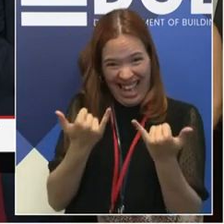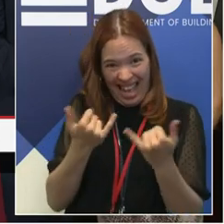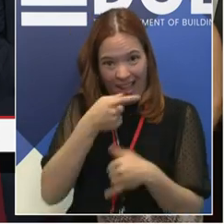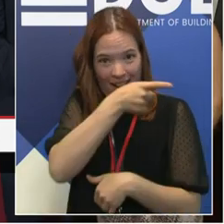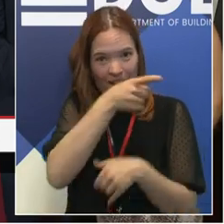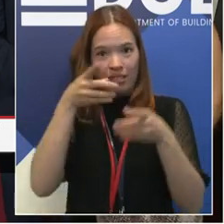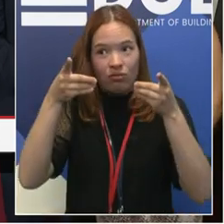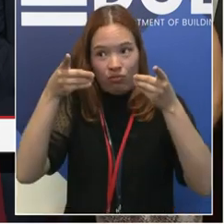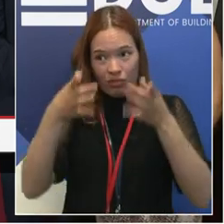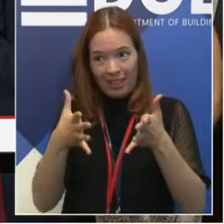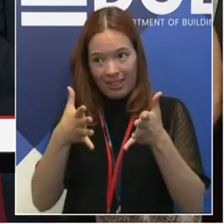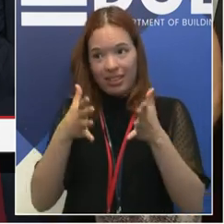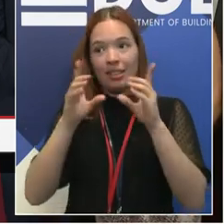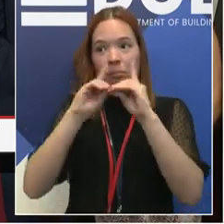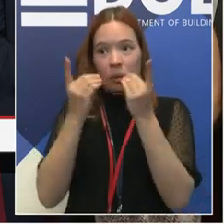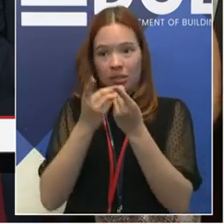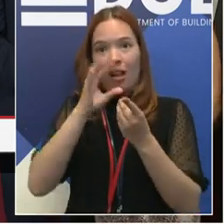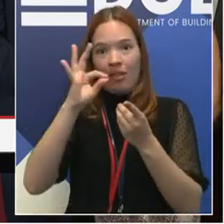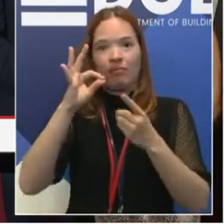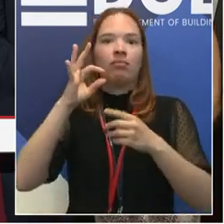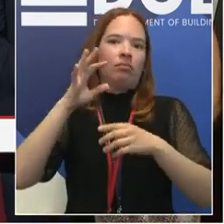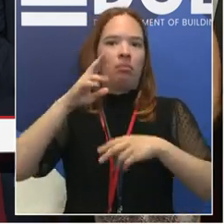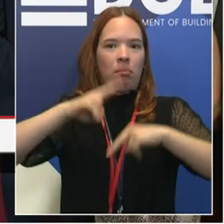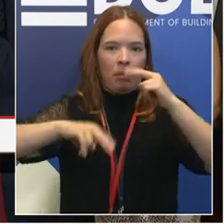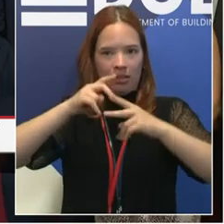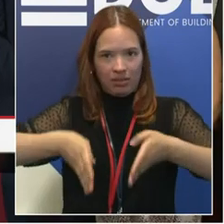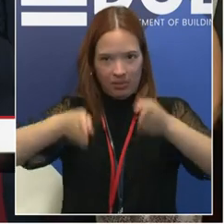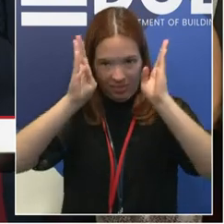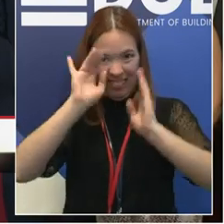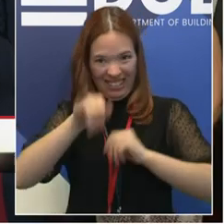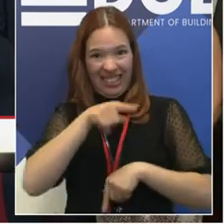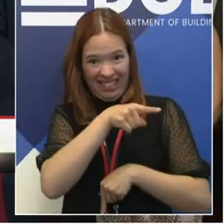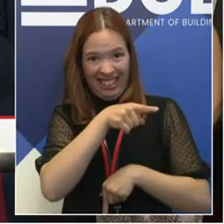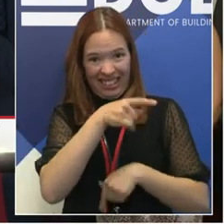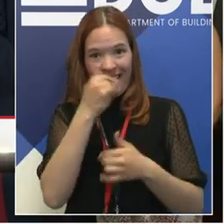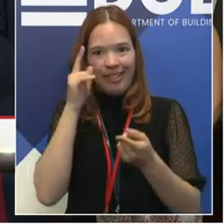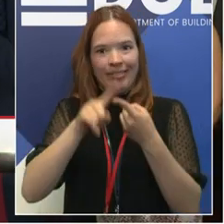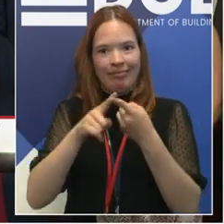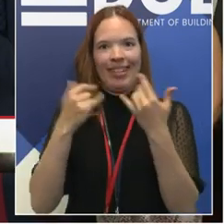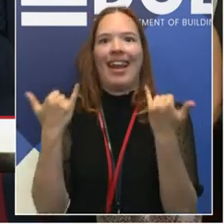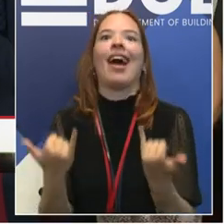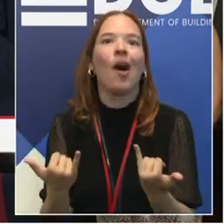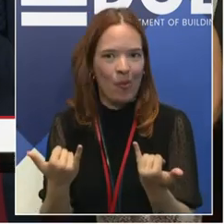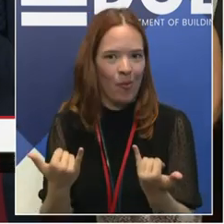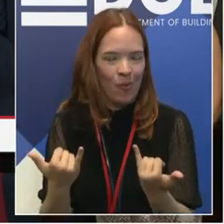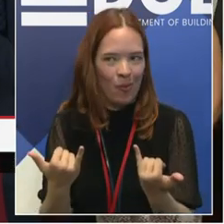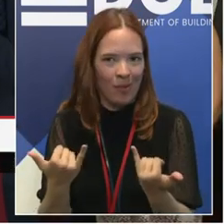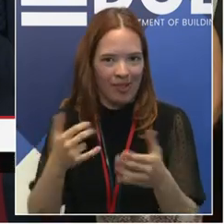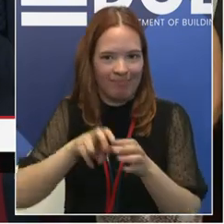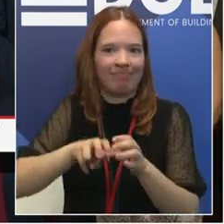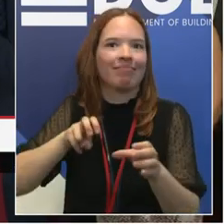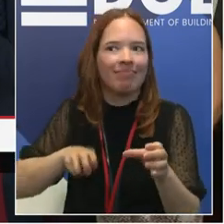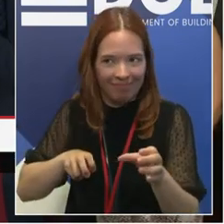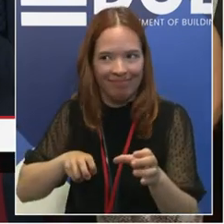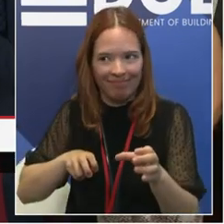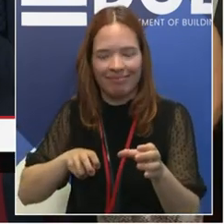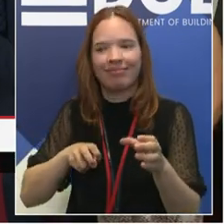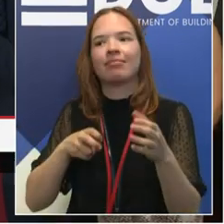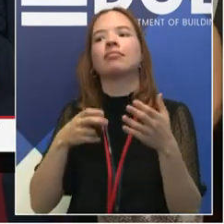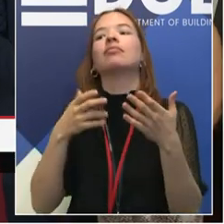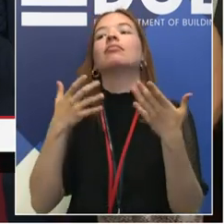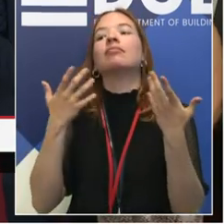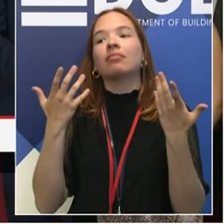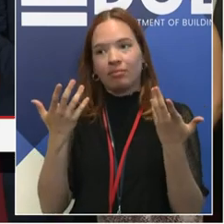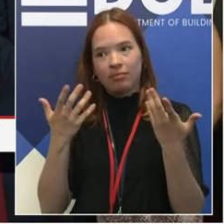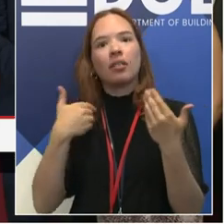of Buildings. Ernest, of course, has served in technology roles. He even served the children of